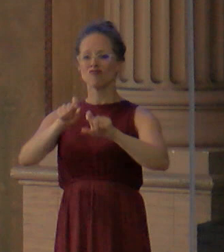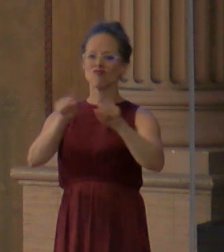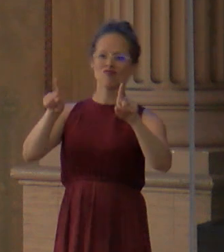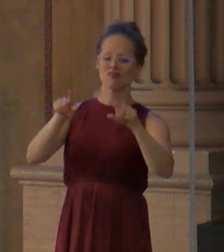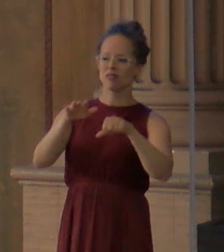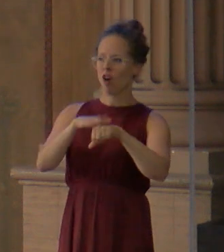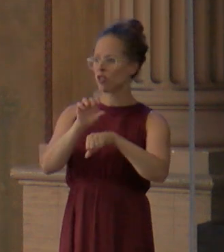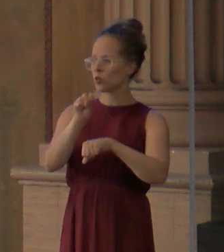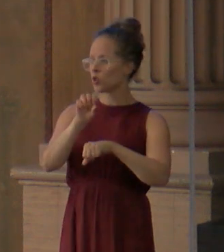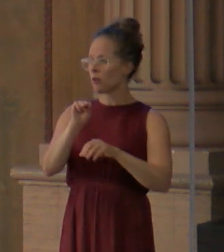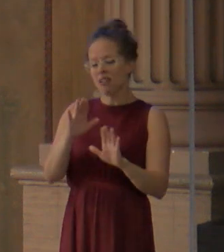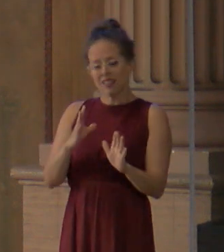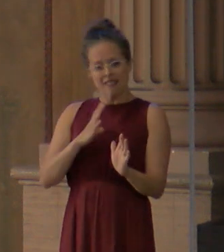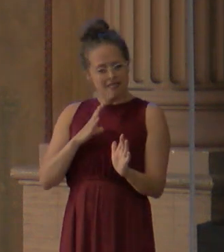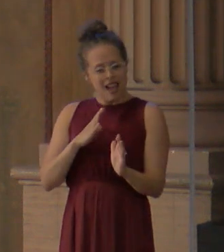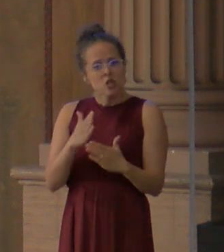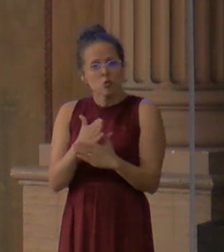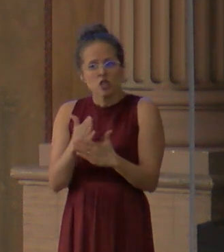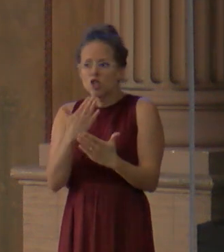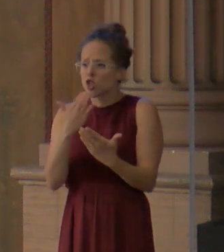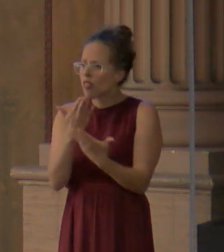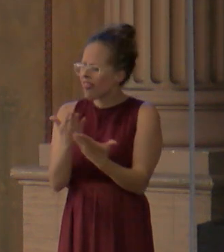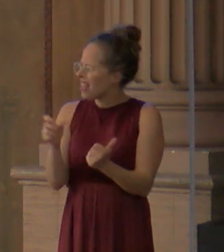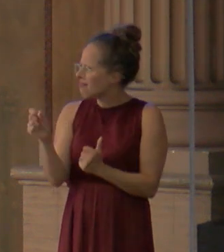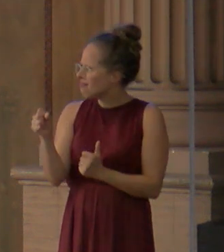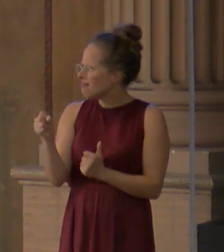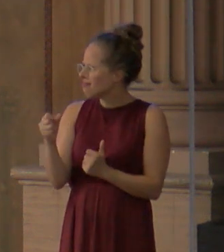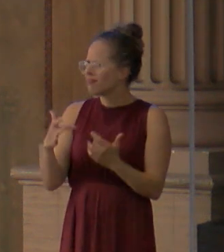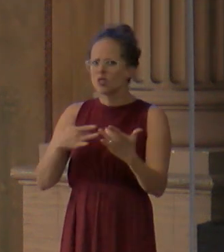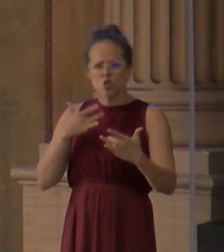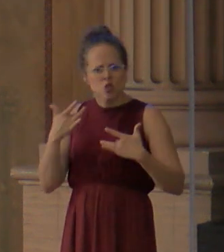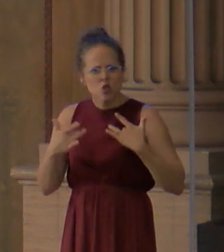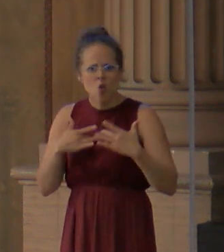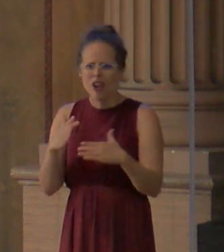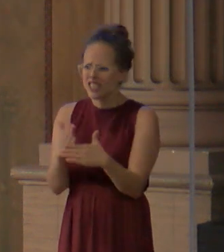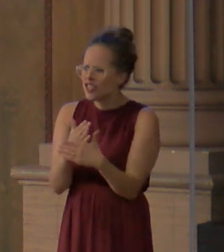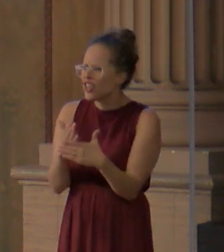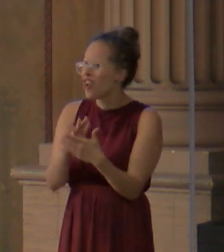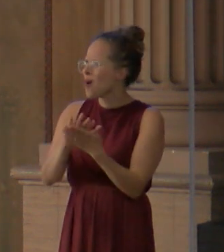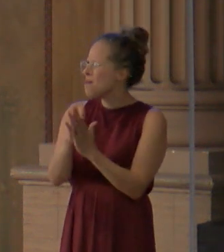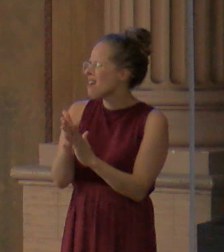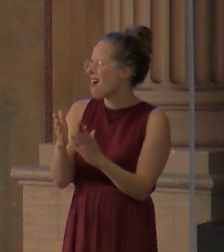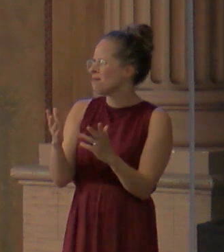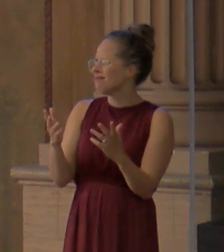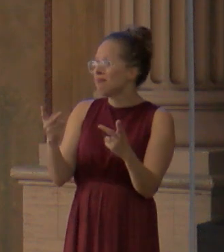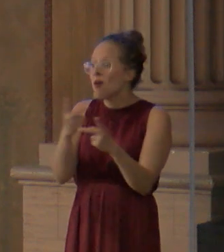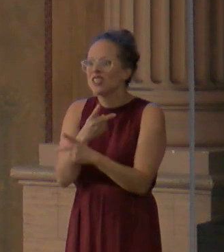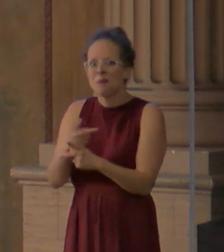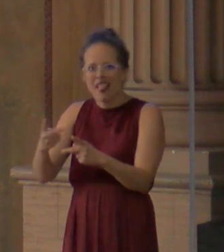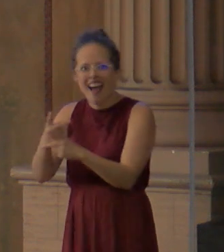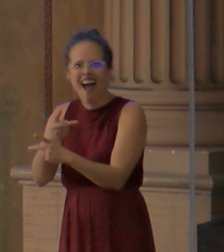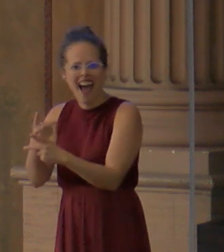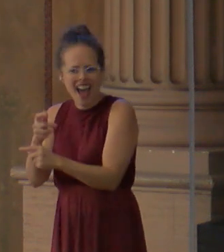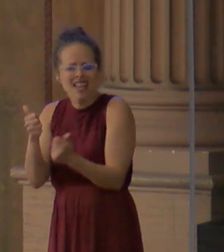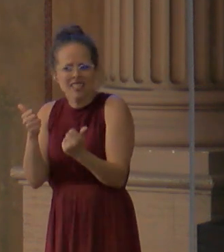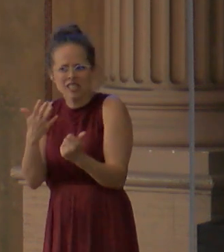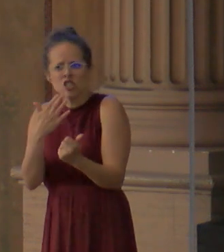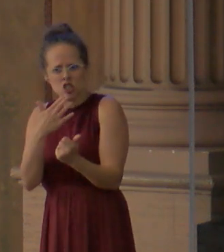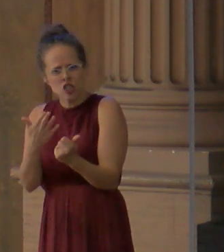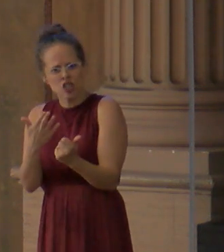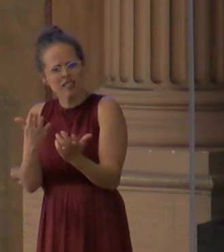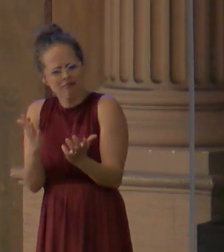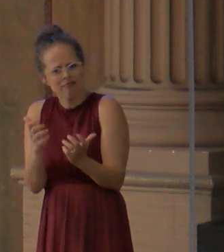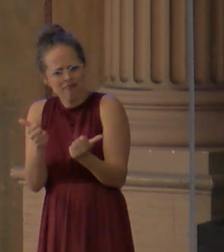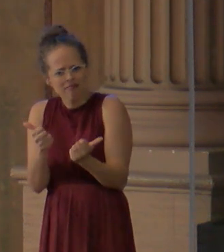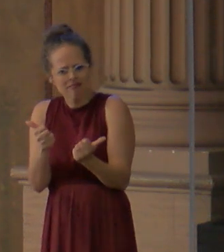to share good things that are happening in your life online, right? Joy shared is joy multiplied. There's a joy in community. You say, man, look at the good things God's